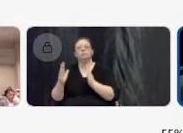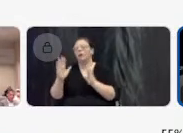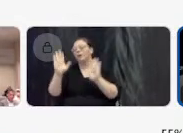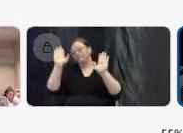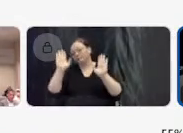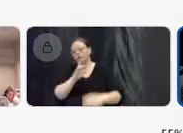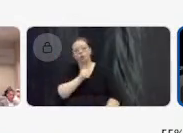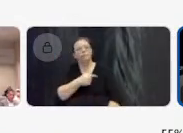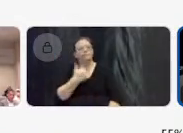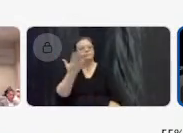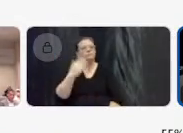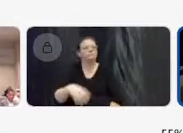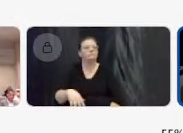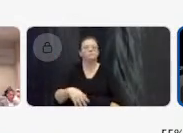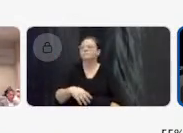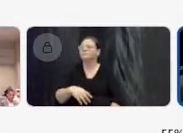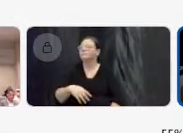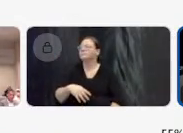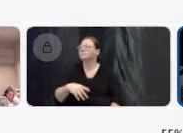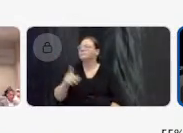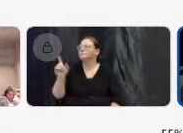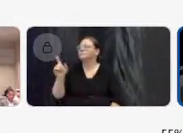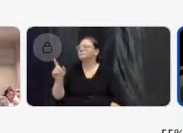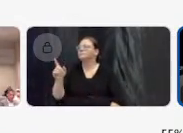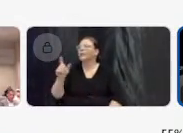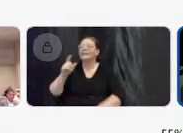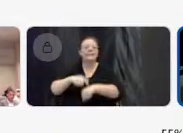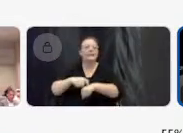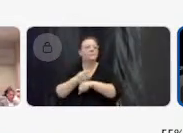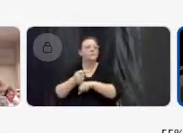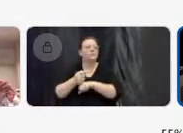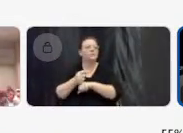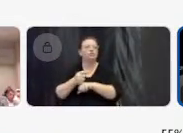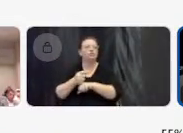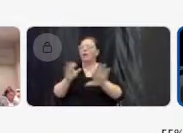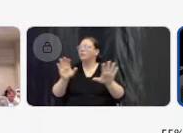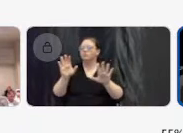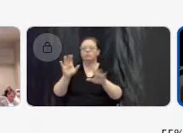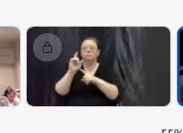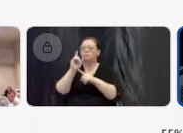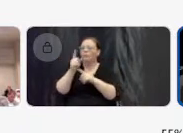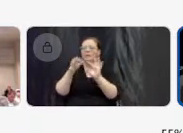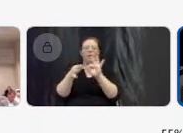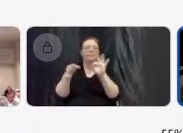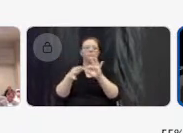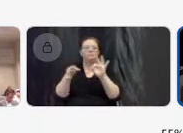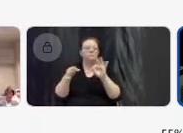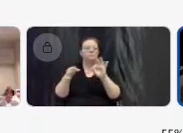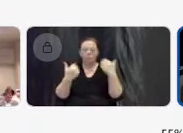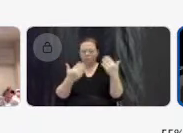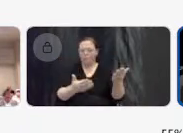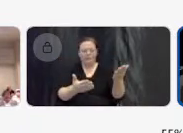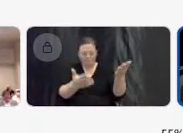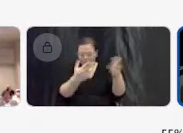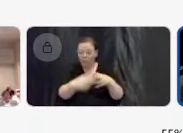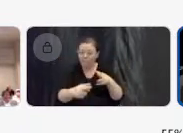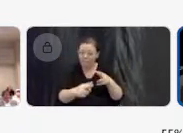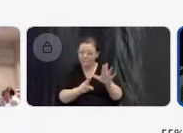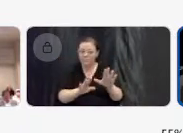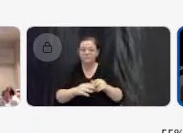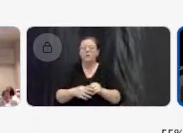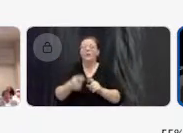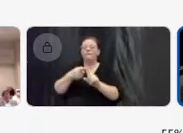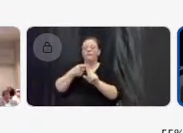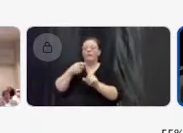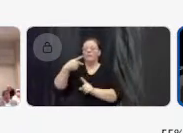Sure. I mean, time had been just a exhausted. minute, just be a comment, real quick comment. Go ahead, very briefly, go ahead. From our